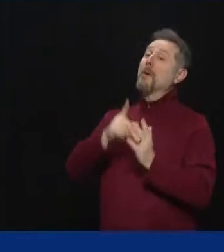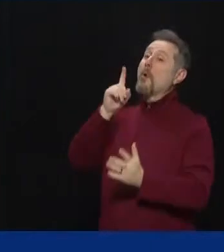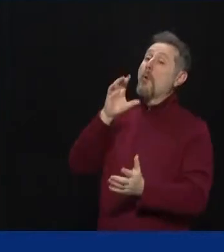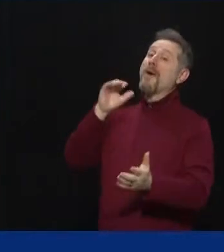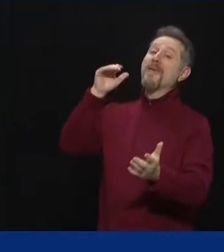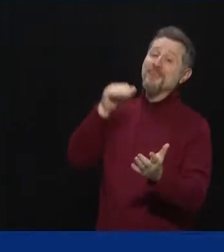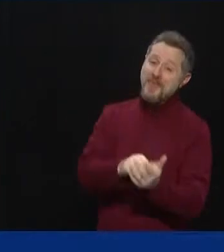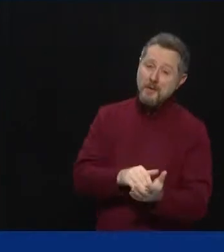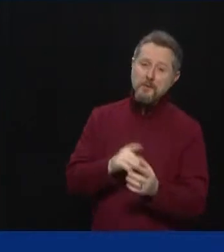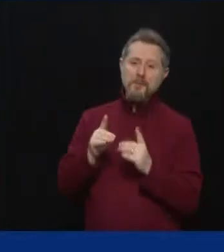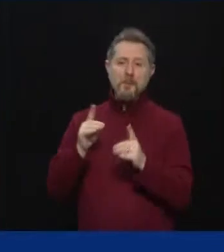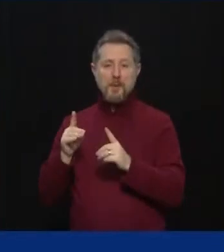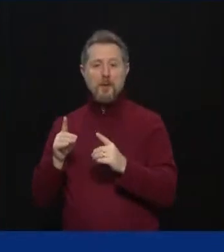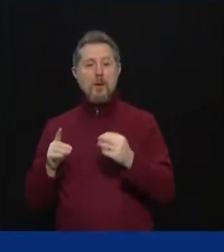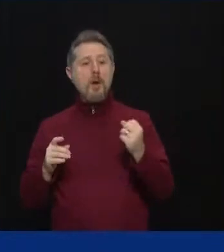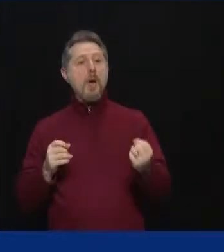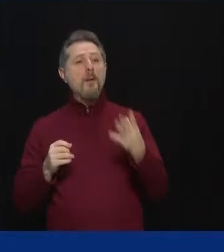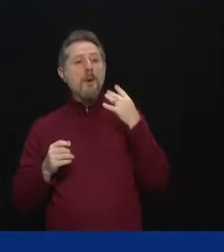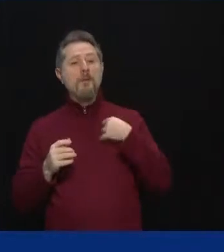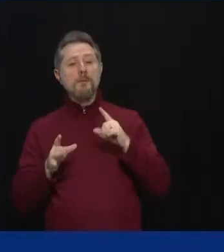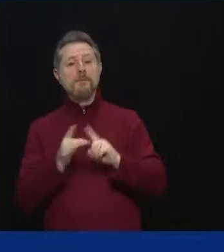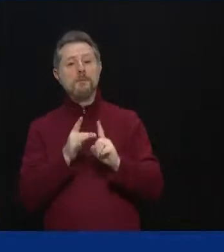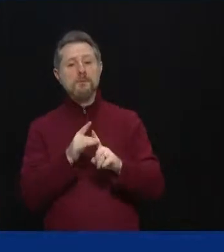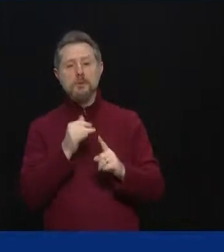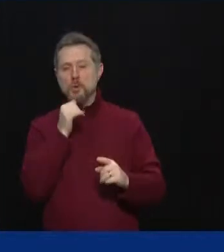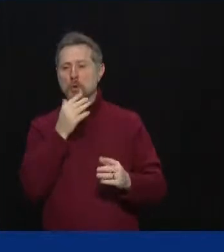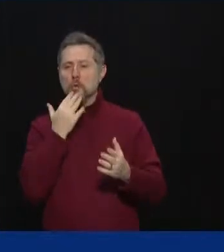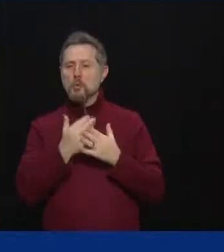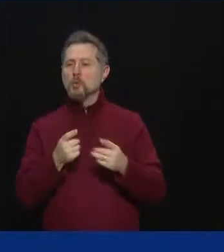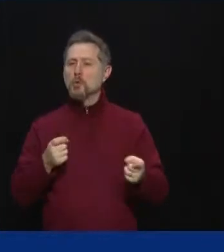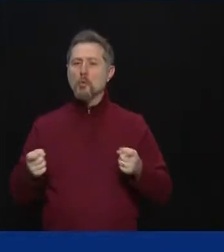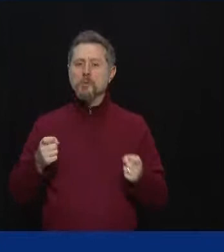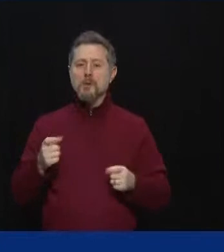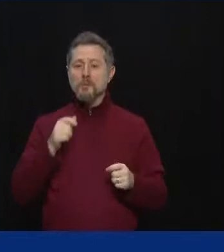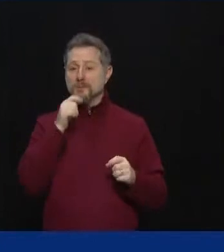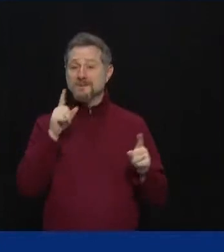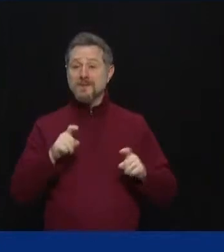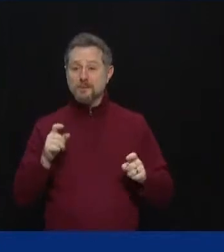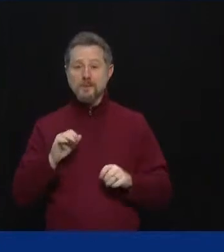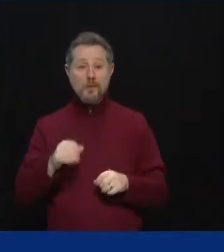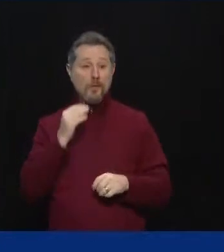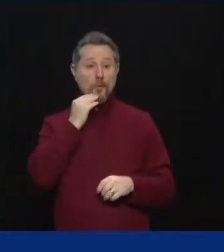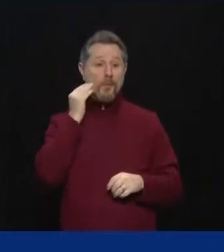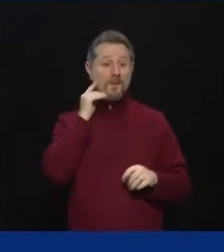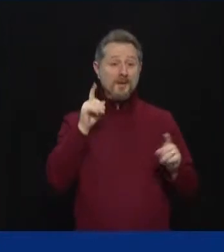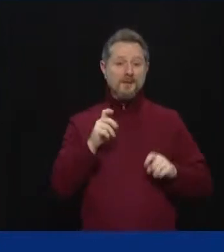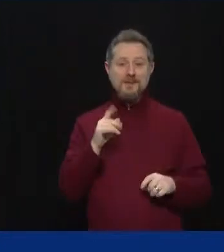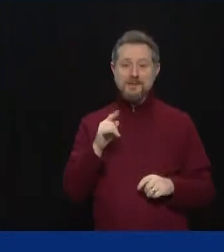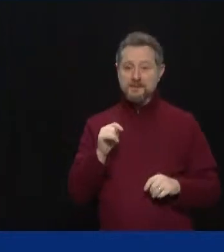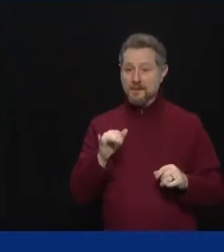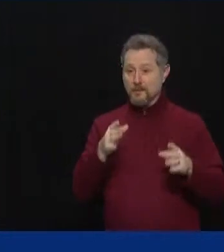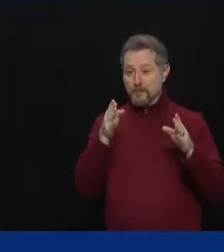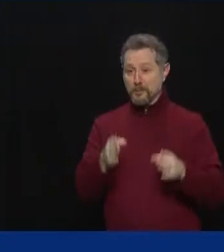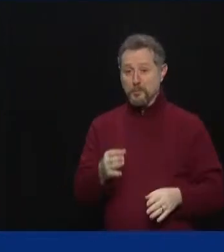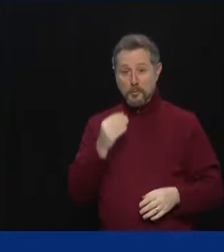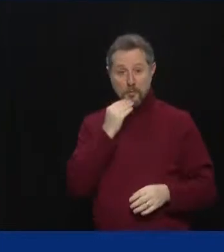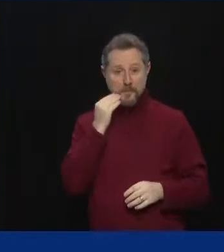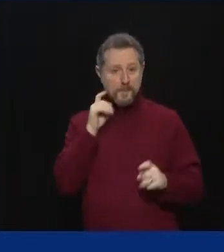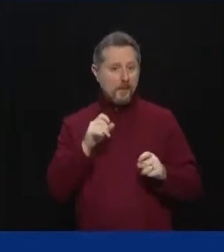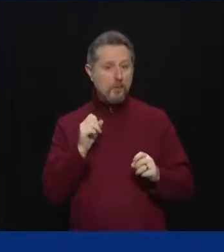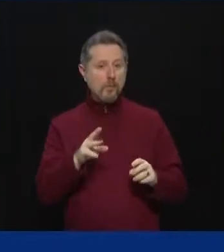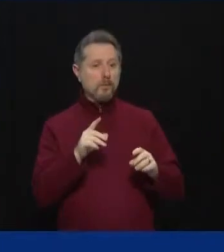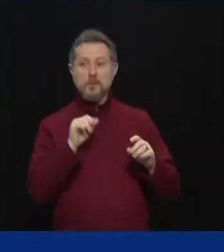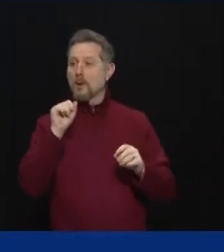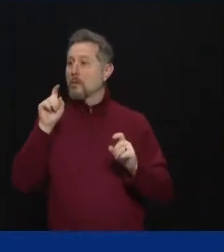handle on who is getting tested, especially with now the advent of home testing kits. We don't know if someone's testing at home or getting tested at work.